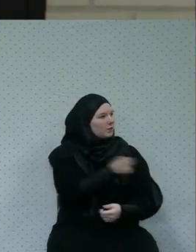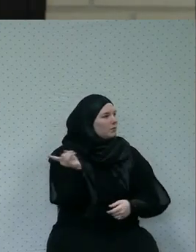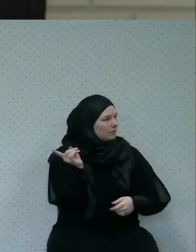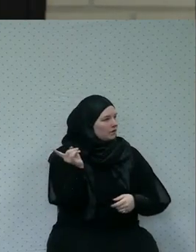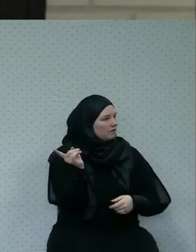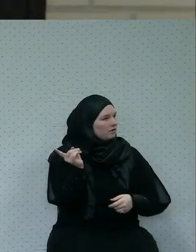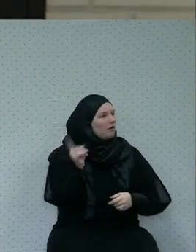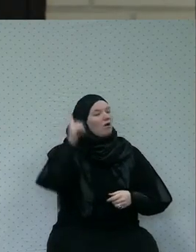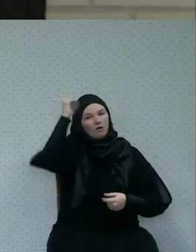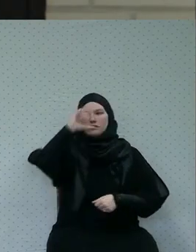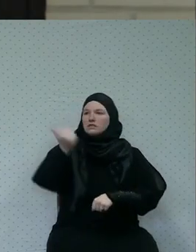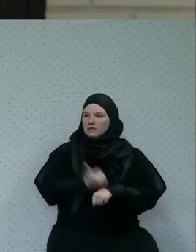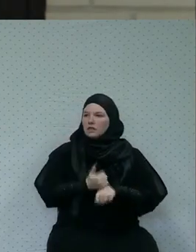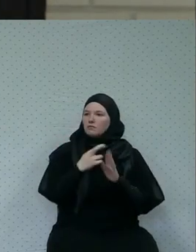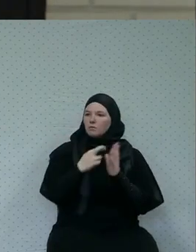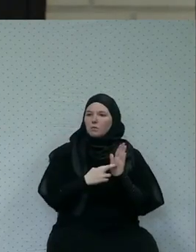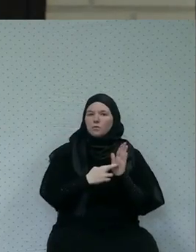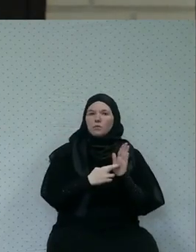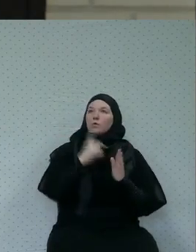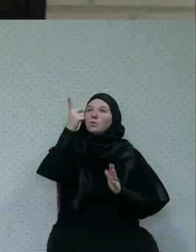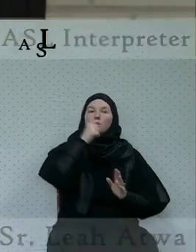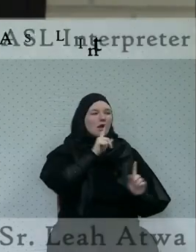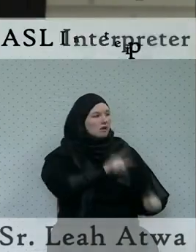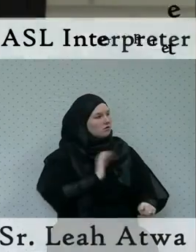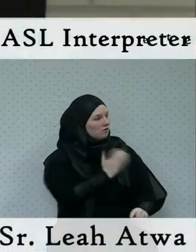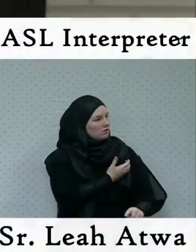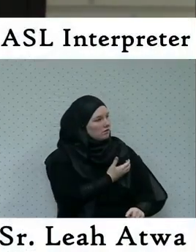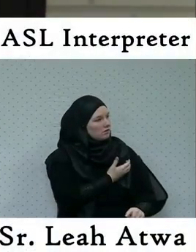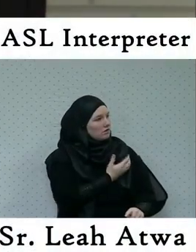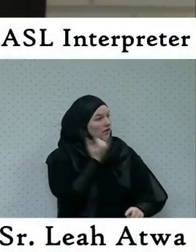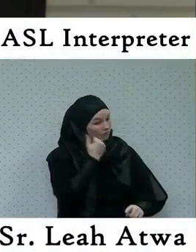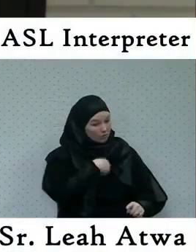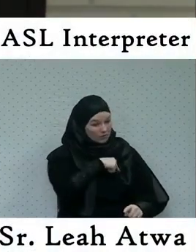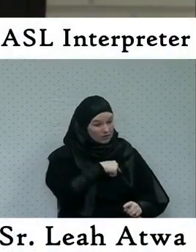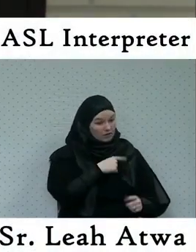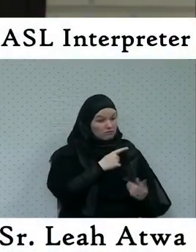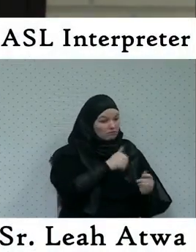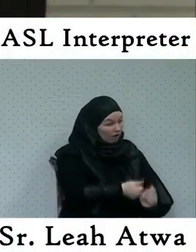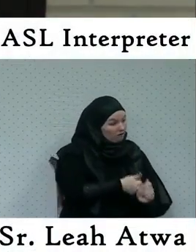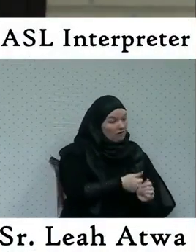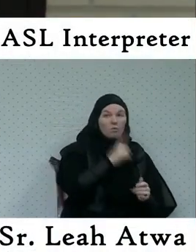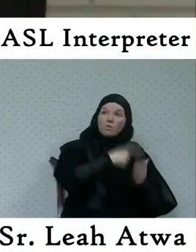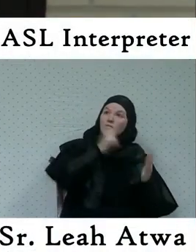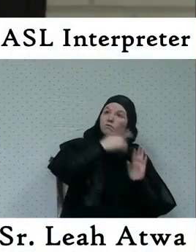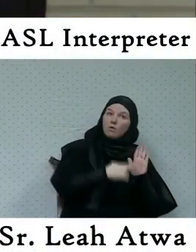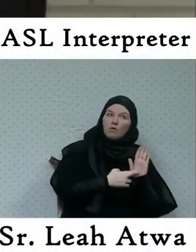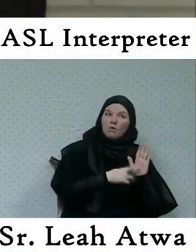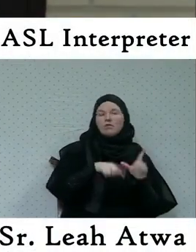who would answer us when we meet His conditions. But you cannot condition